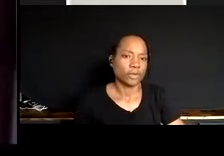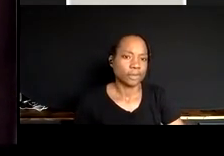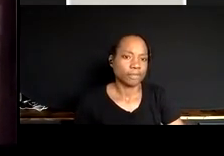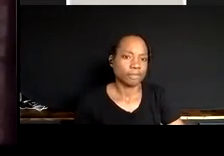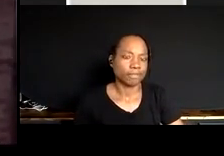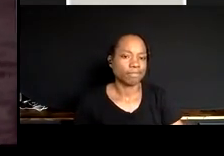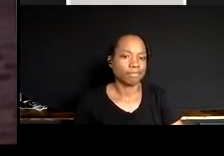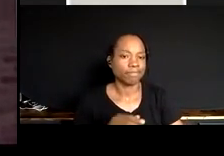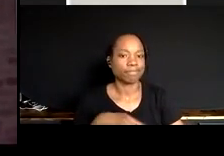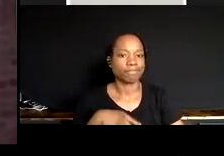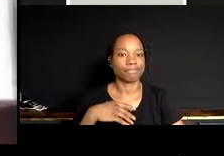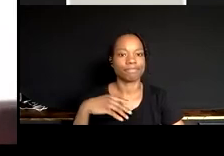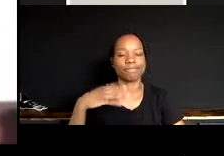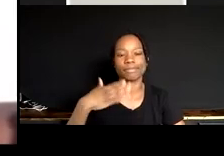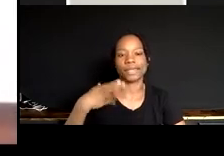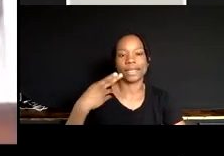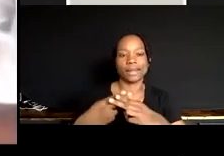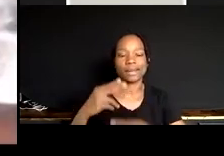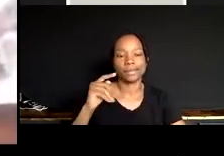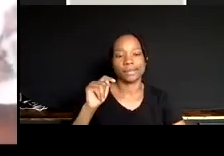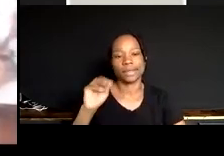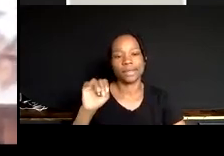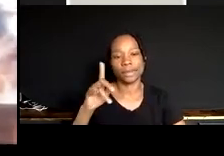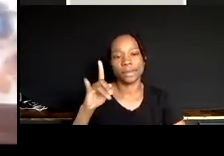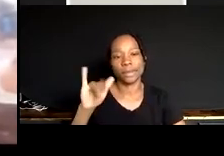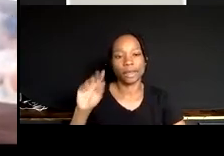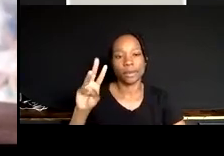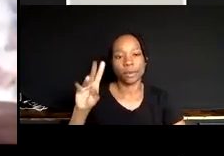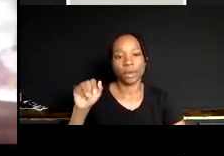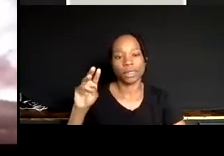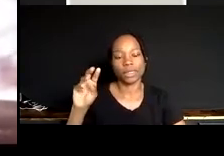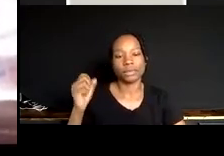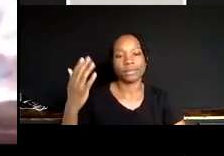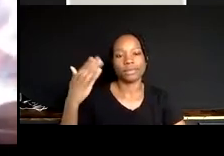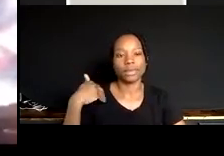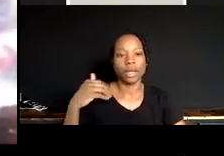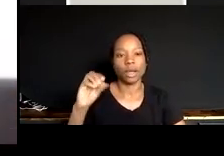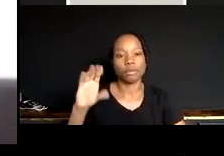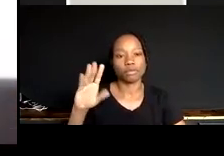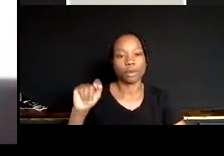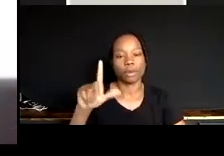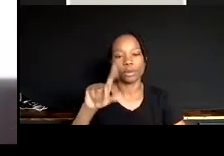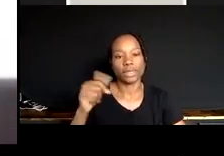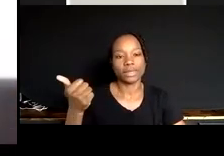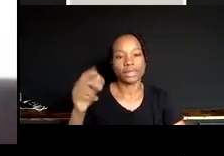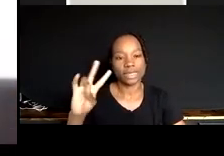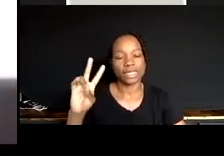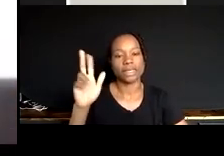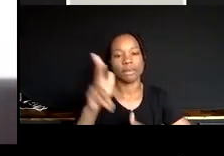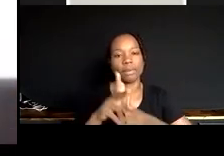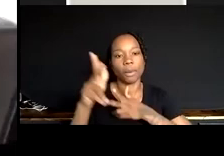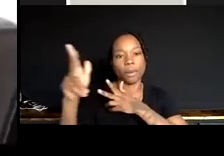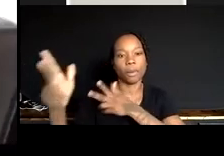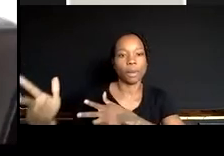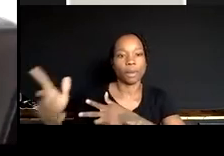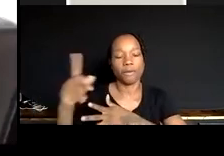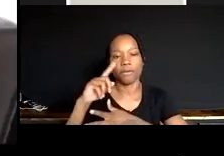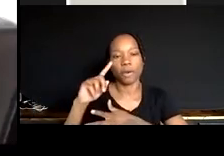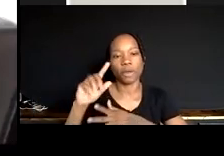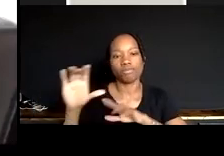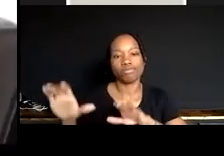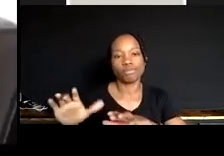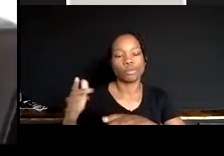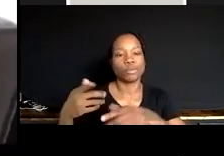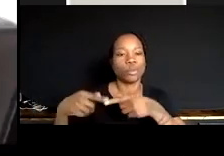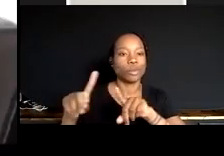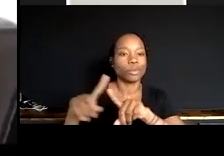My name is Timothy Williams. In October of 2017, I was pulled over for an act while driving. I was taken